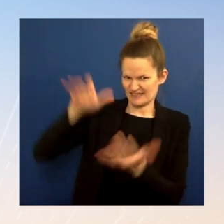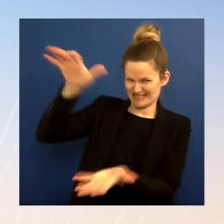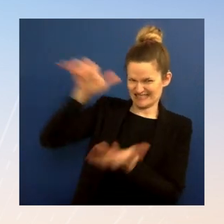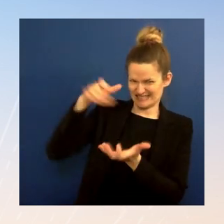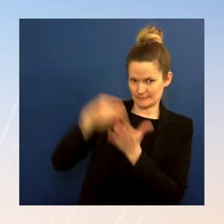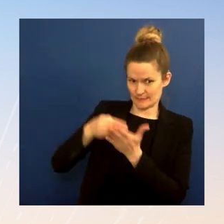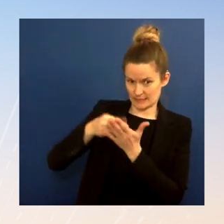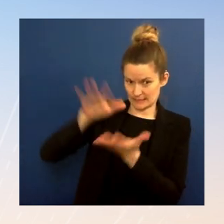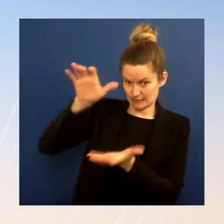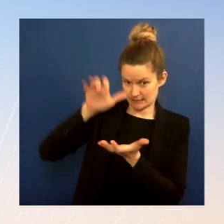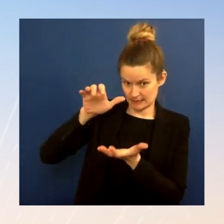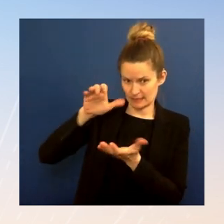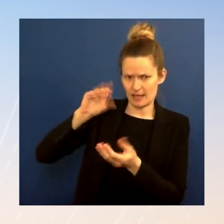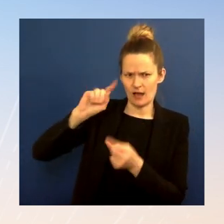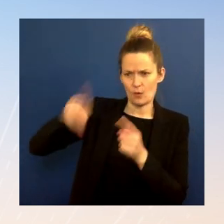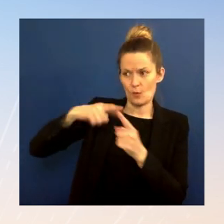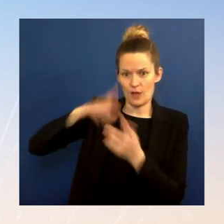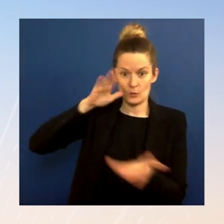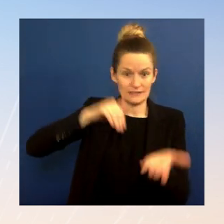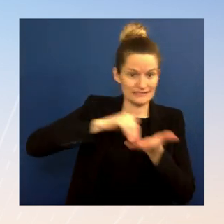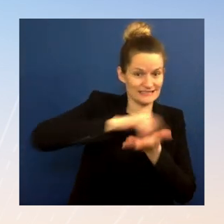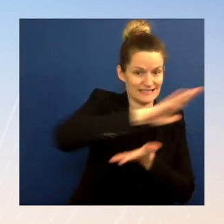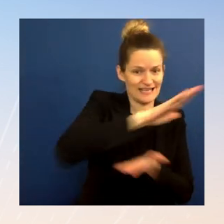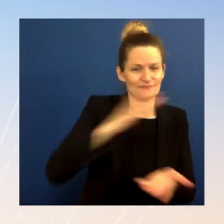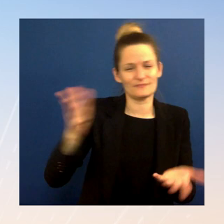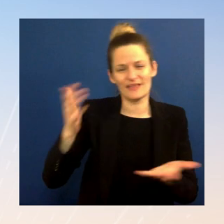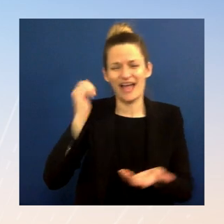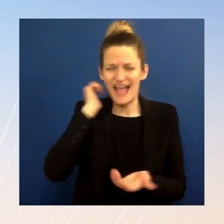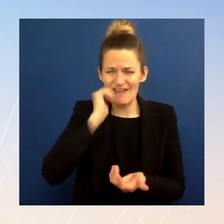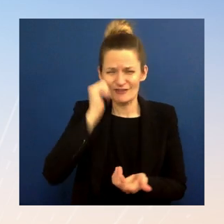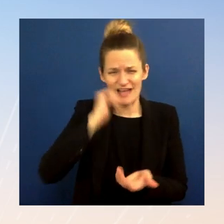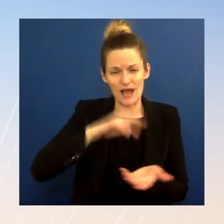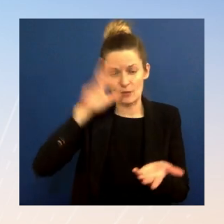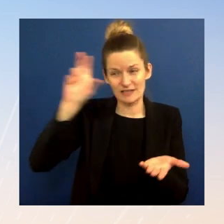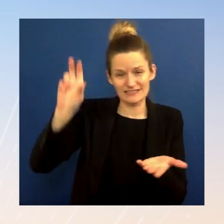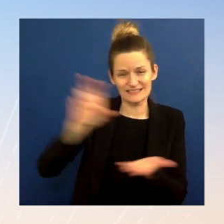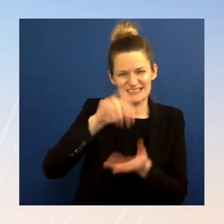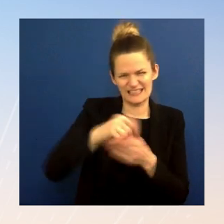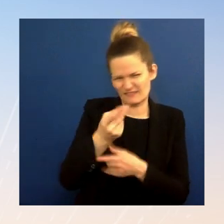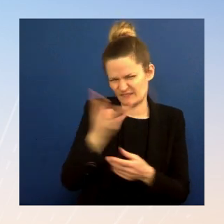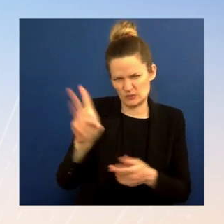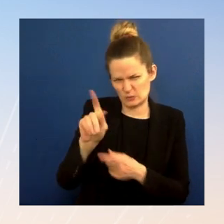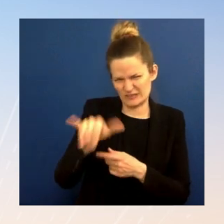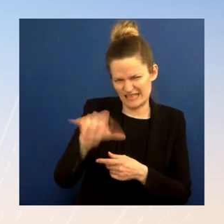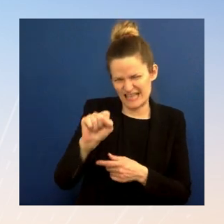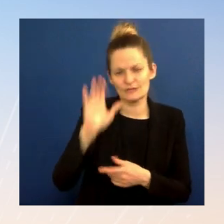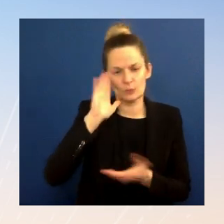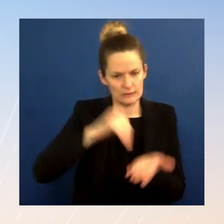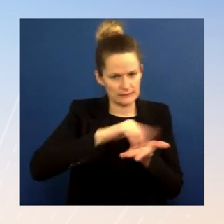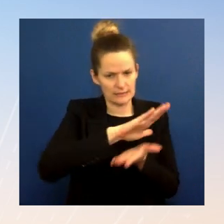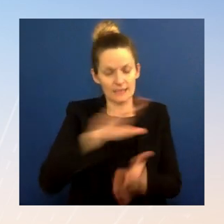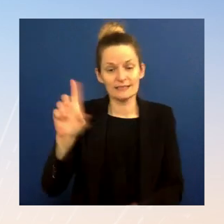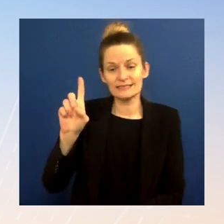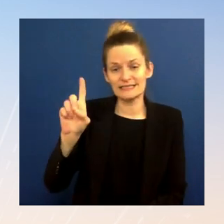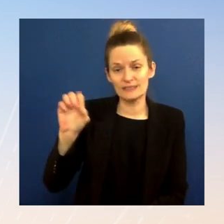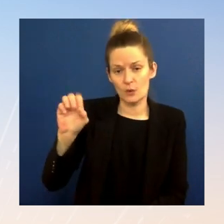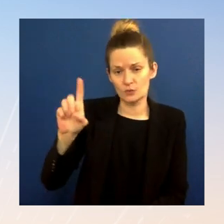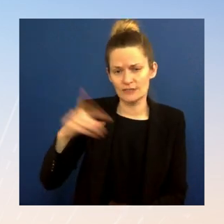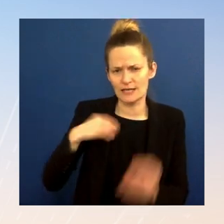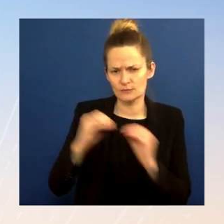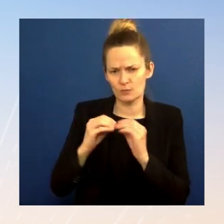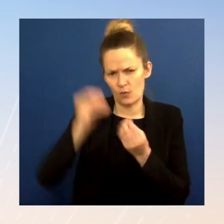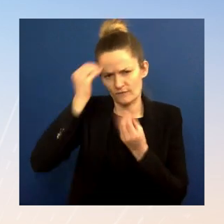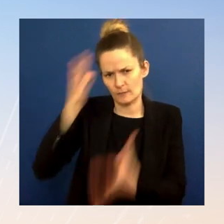or every couple of days, and obviously the Department of Defense would have more specifics. But we have effectively and successfully delivered